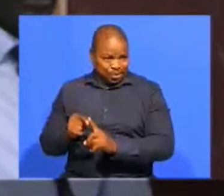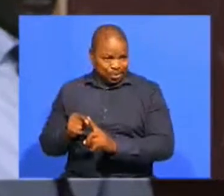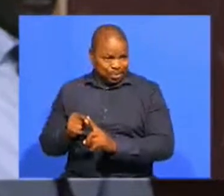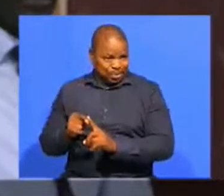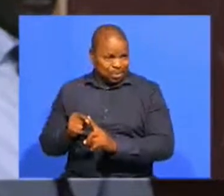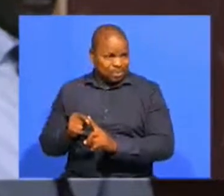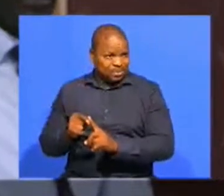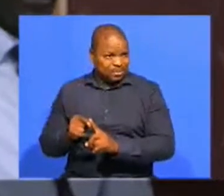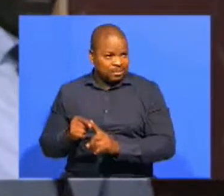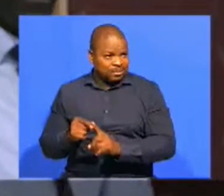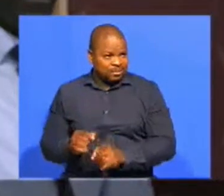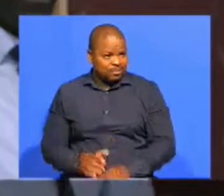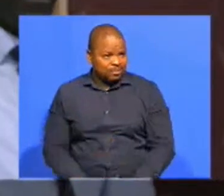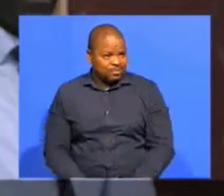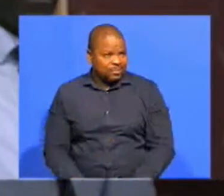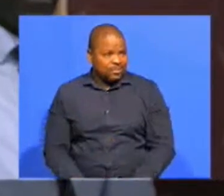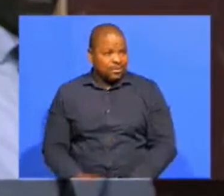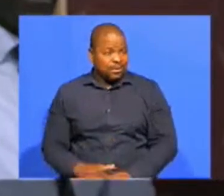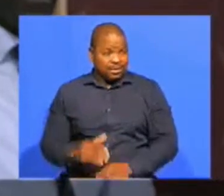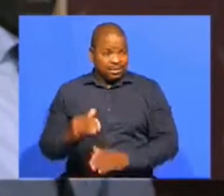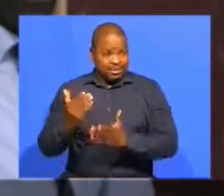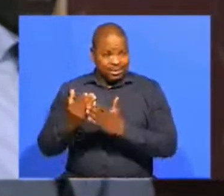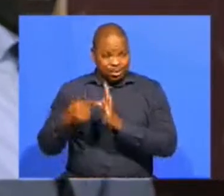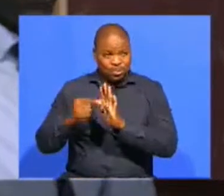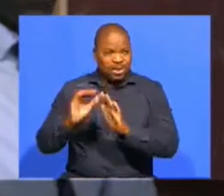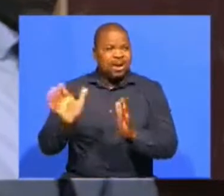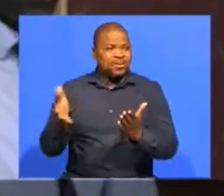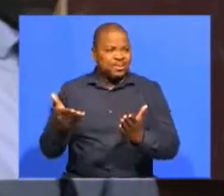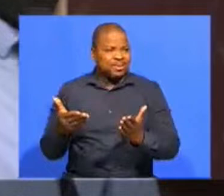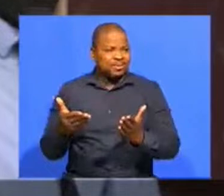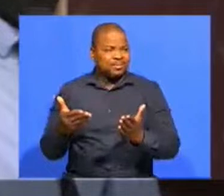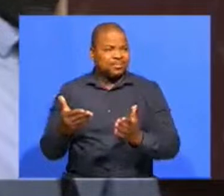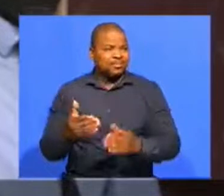And do you think that is justified?